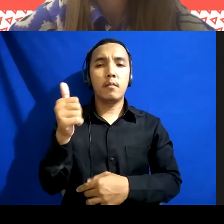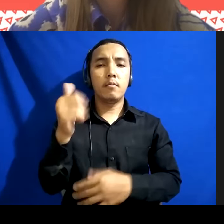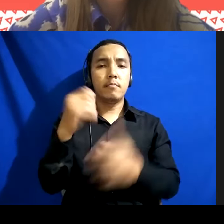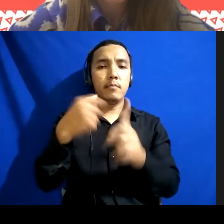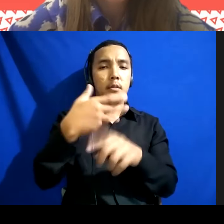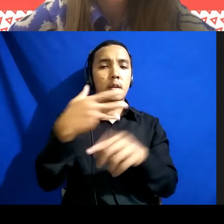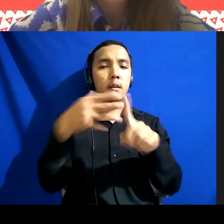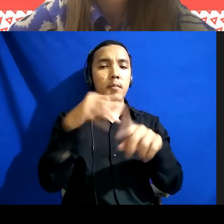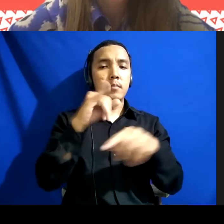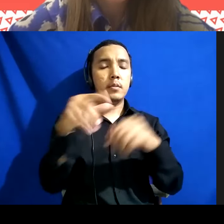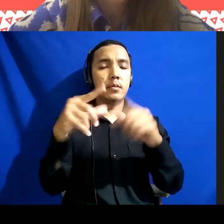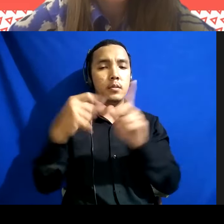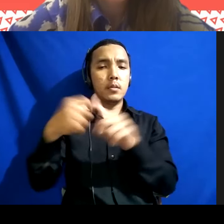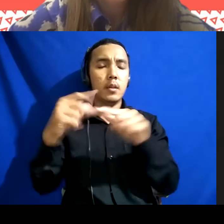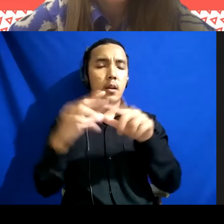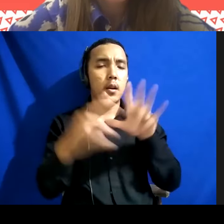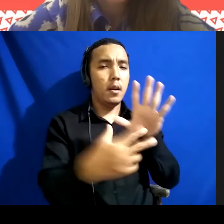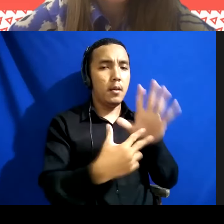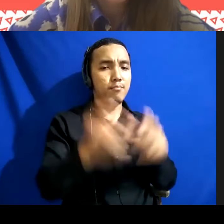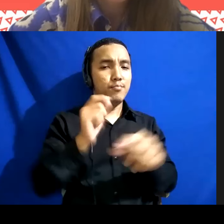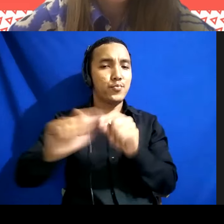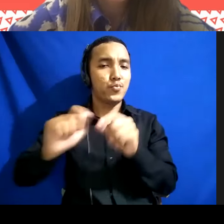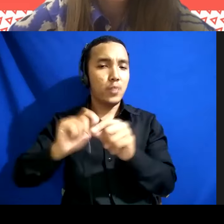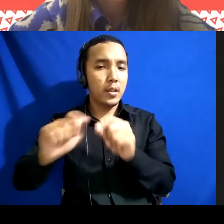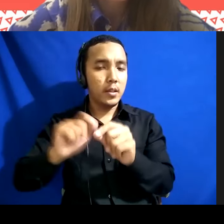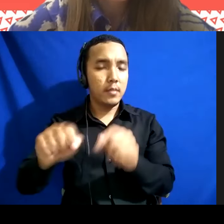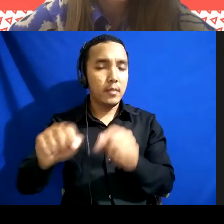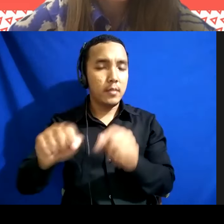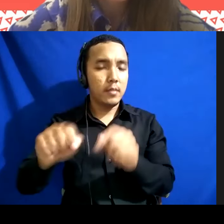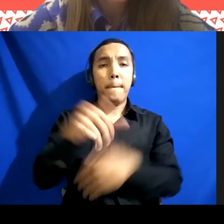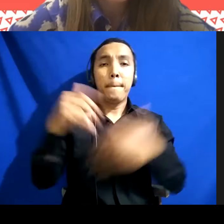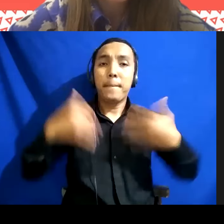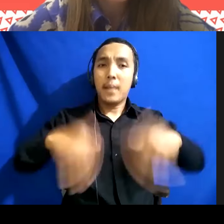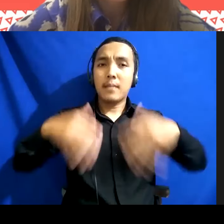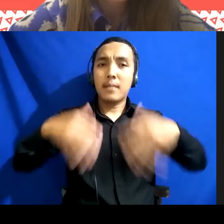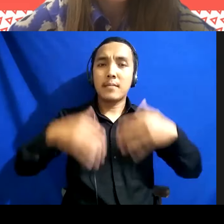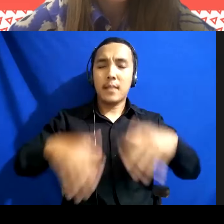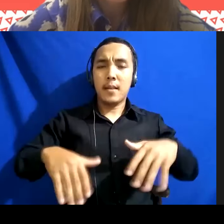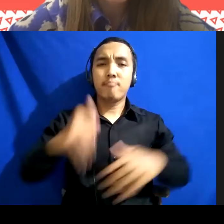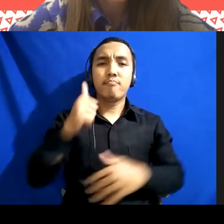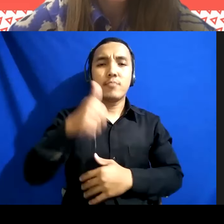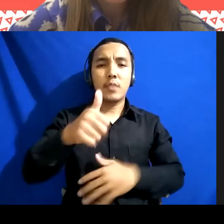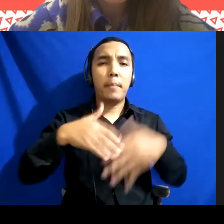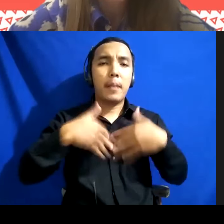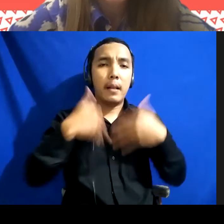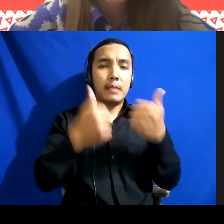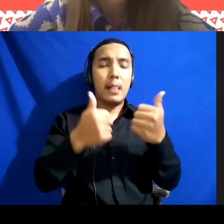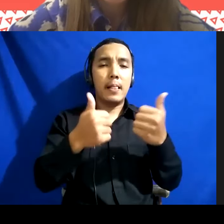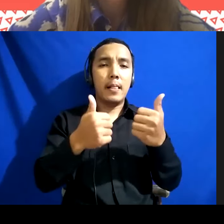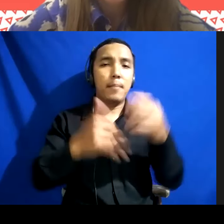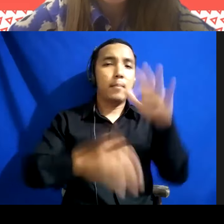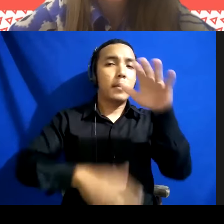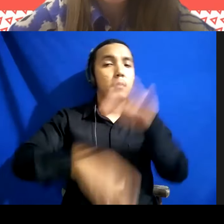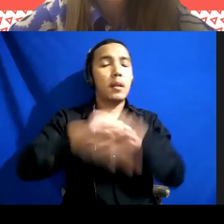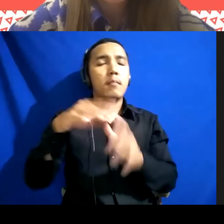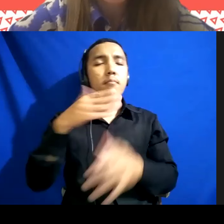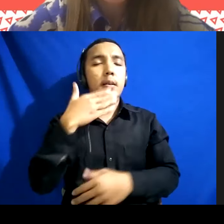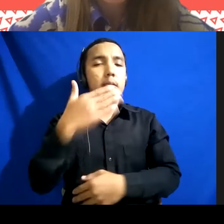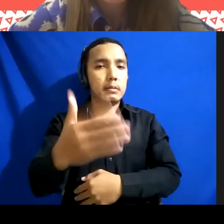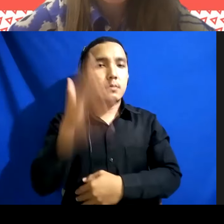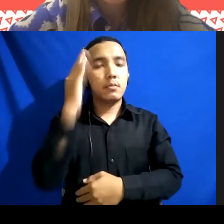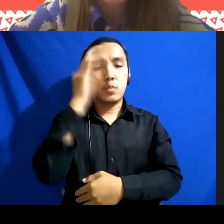the policy that we have made and the implementation can be successfully optimized. Thank you very much. That's all